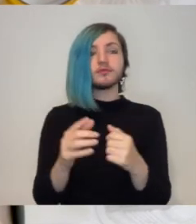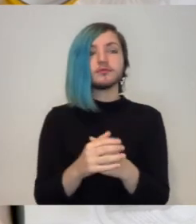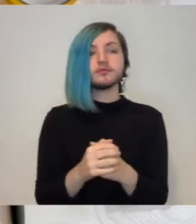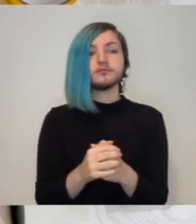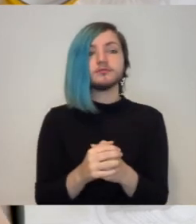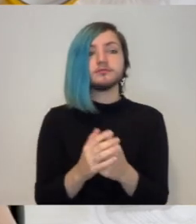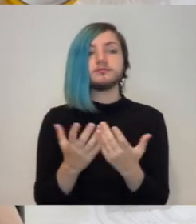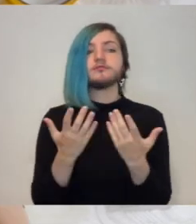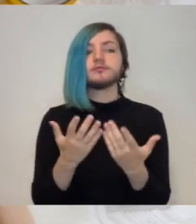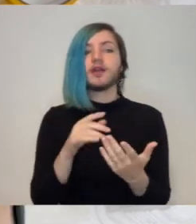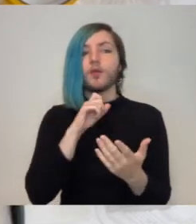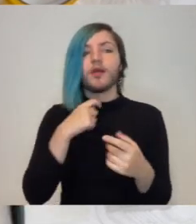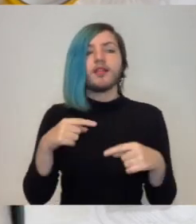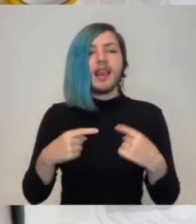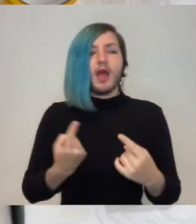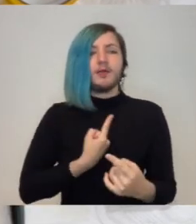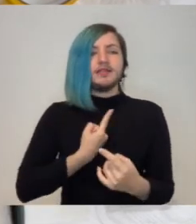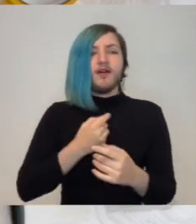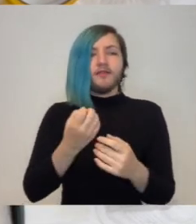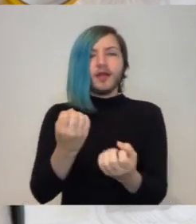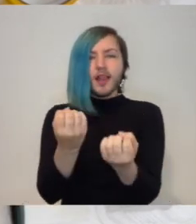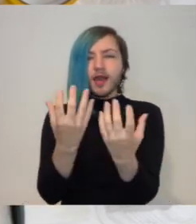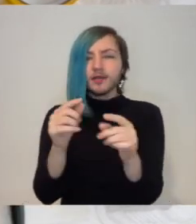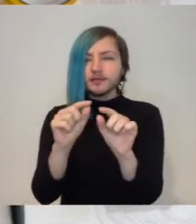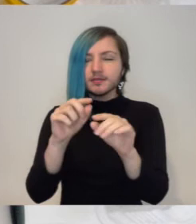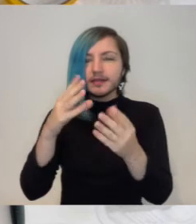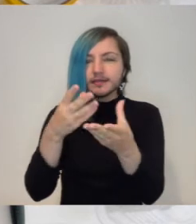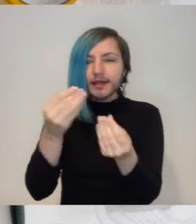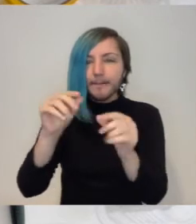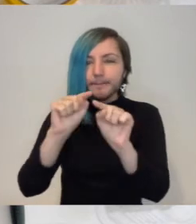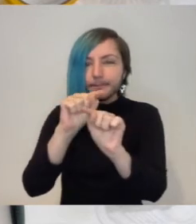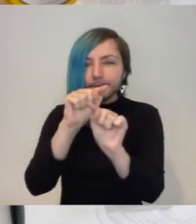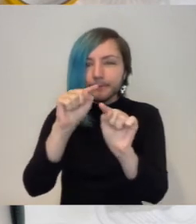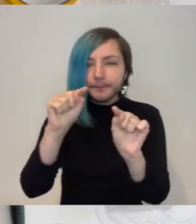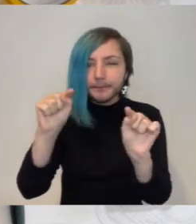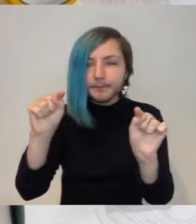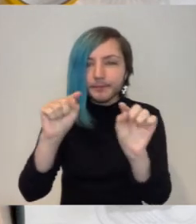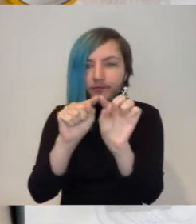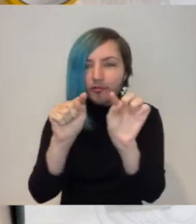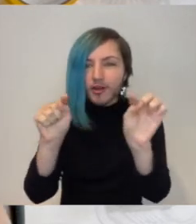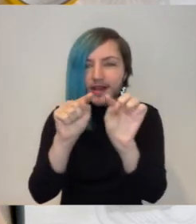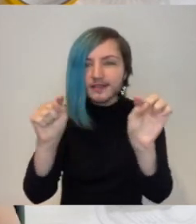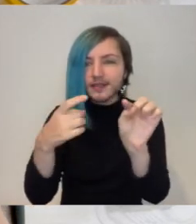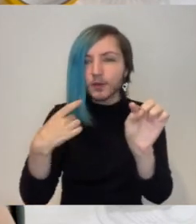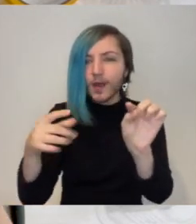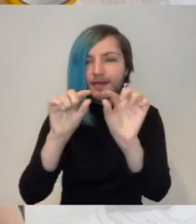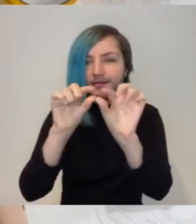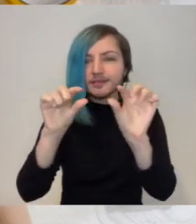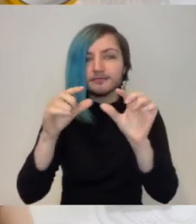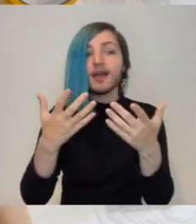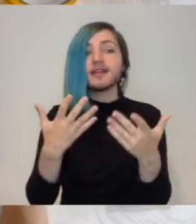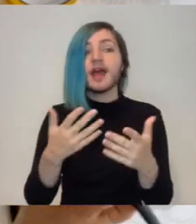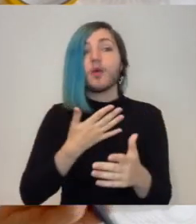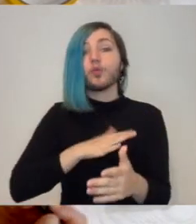effect. So I'm just going to now give myself a little bit of light in a horizon there, and this time I want